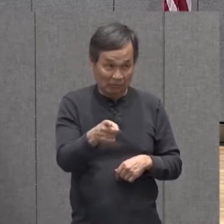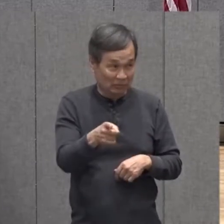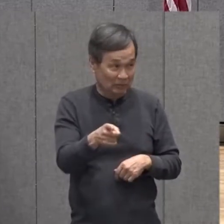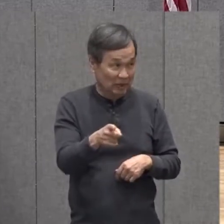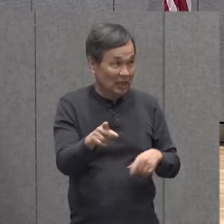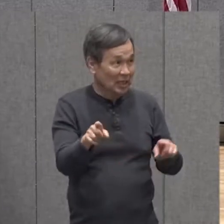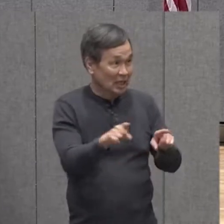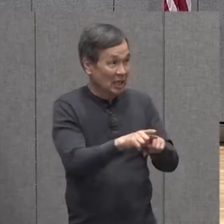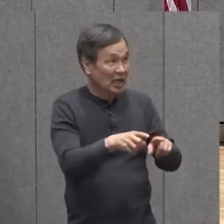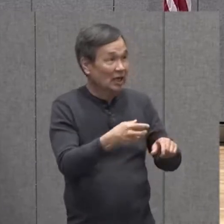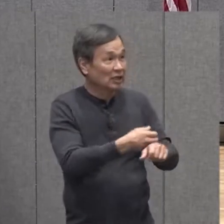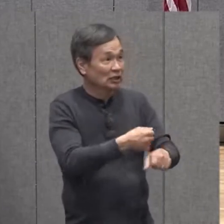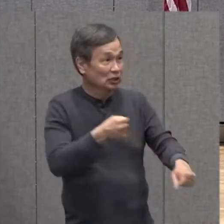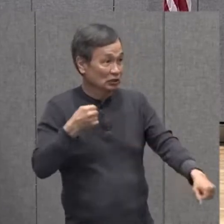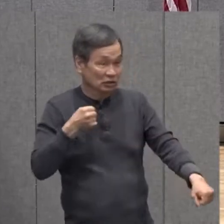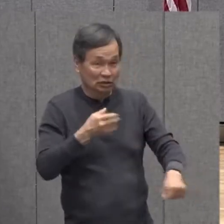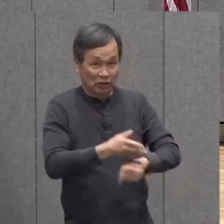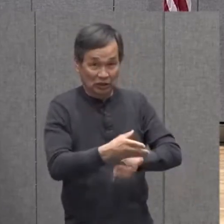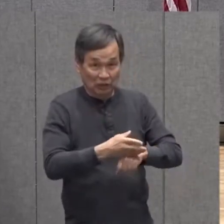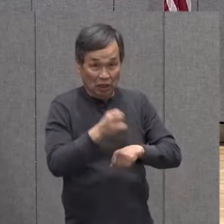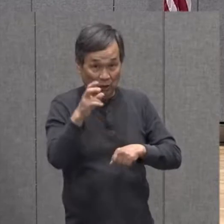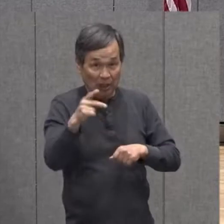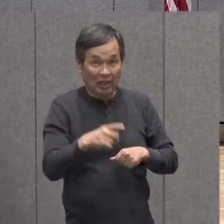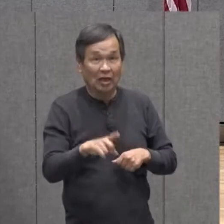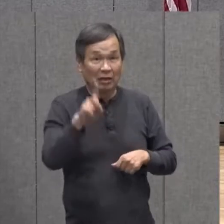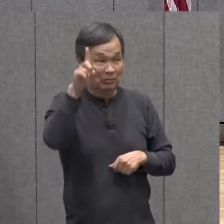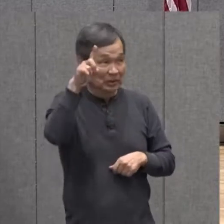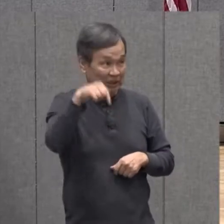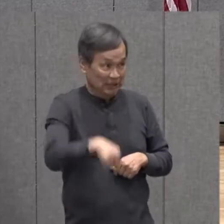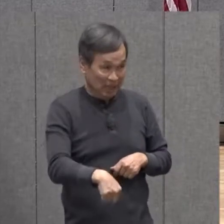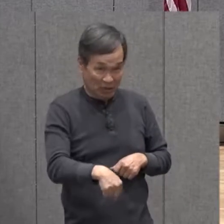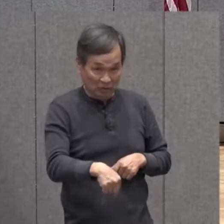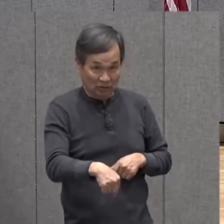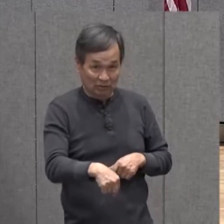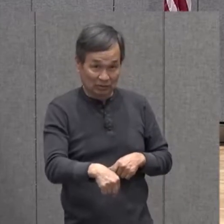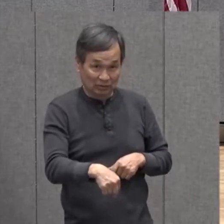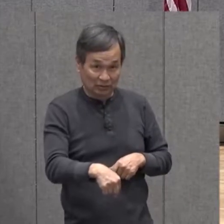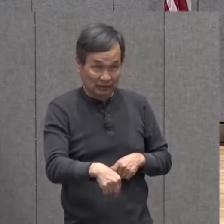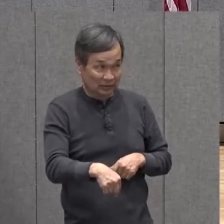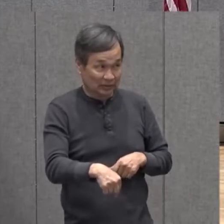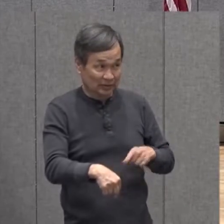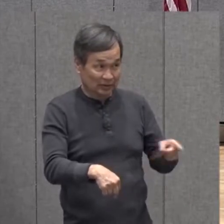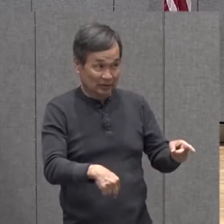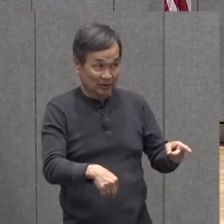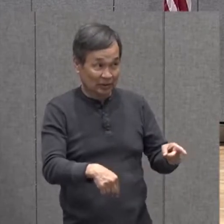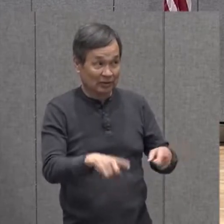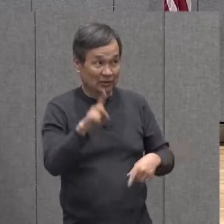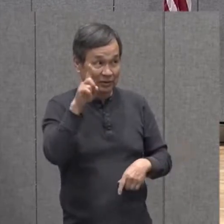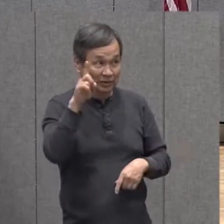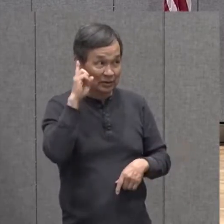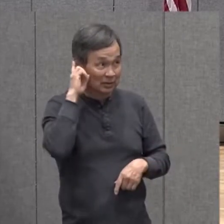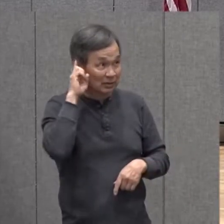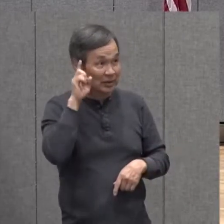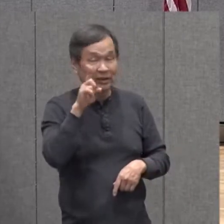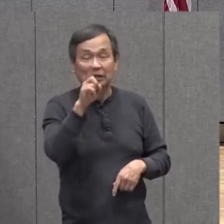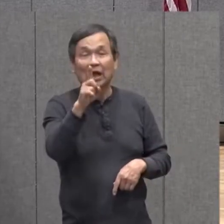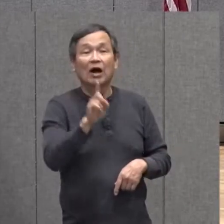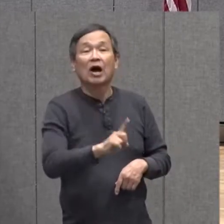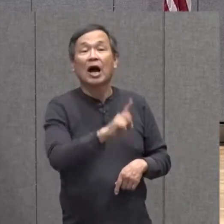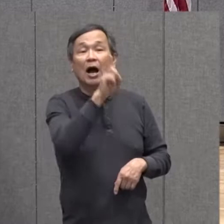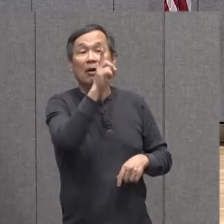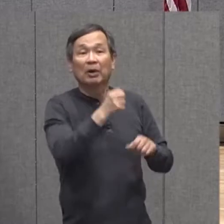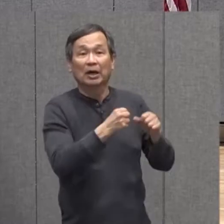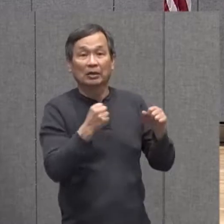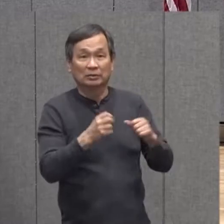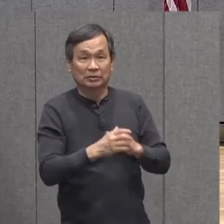Y jalamos la chainsaw. máquina de cortar leña. And then we go up, Arriba, down, abajo. crank it like a chainsaw. Now Y crank it, cortamos. crank it,